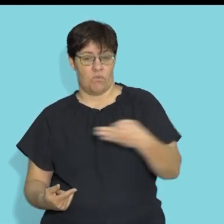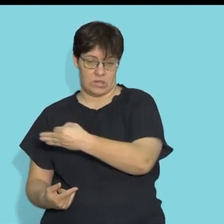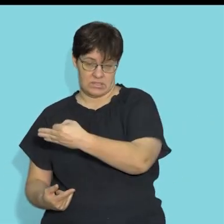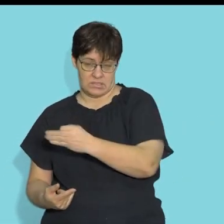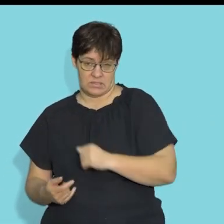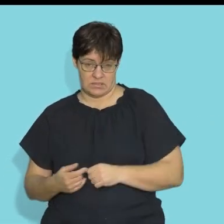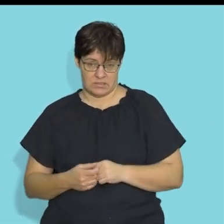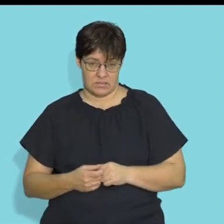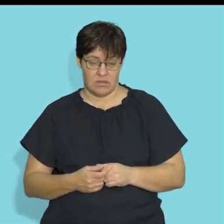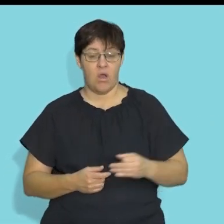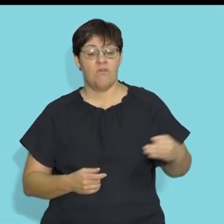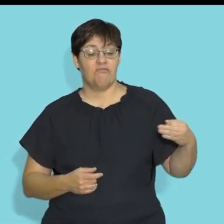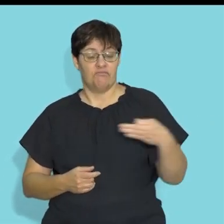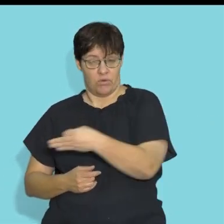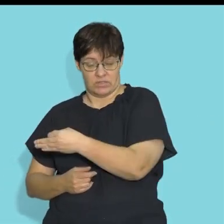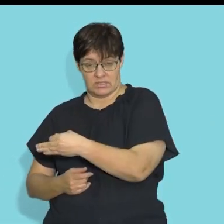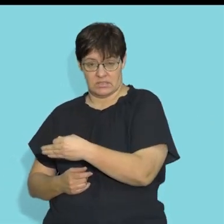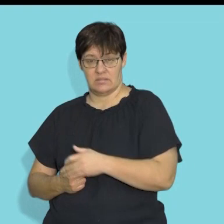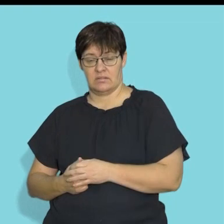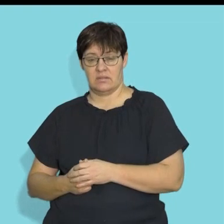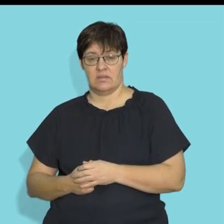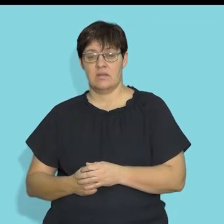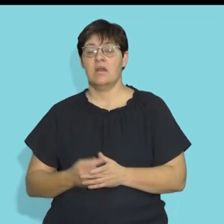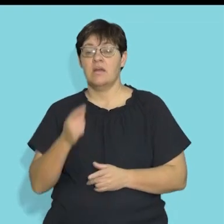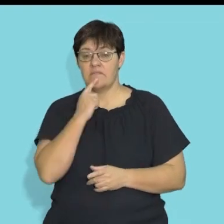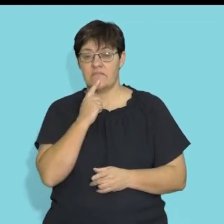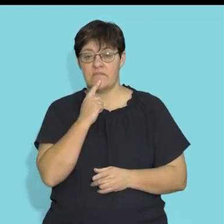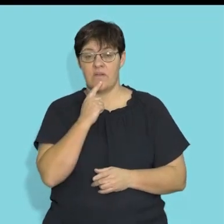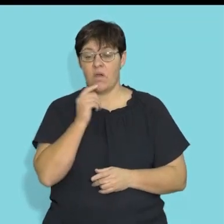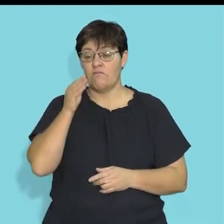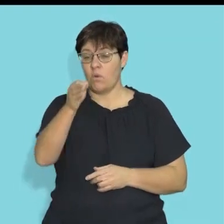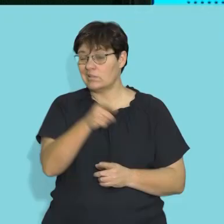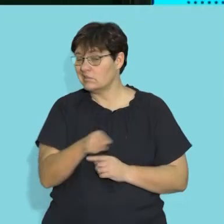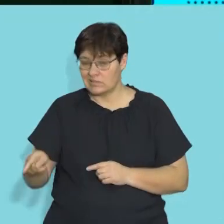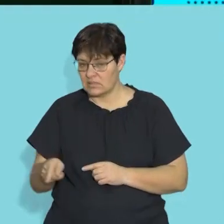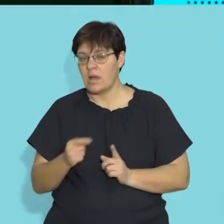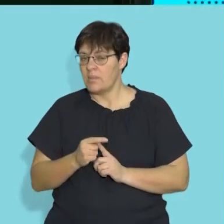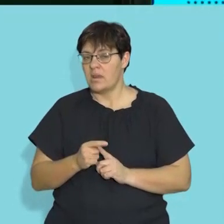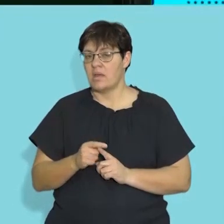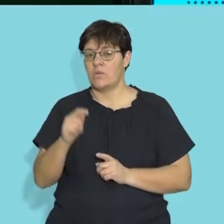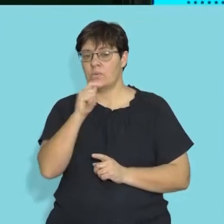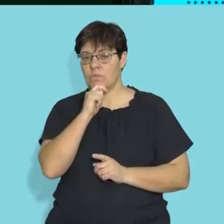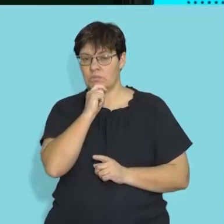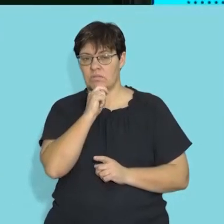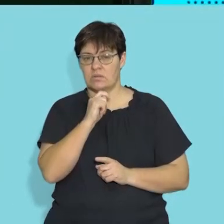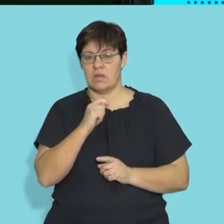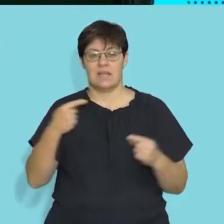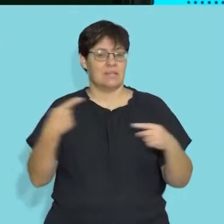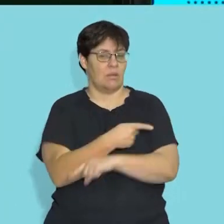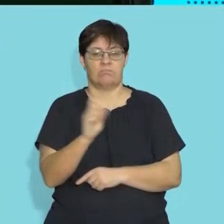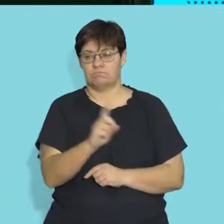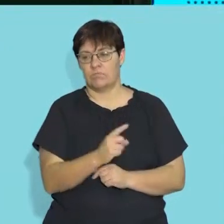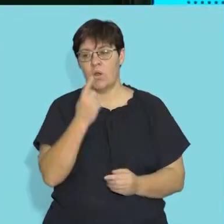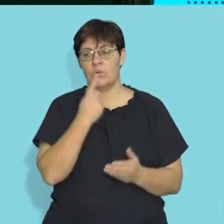reaction. So the forward reaction, if we only write down the forward reaction, we will not be using the double